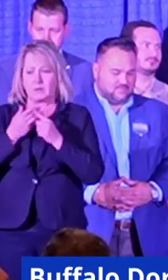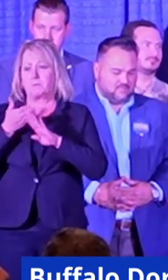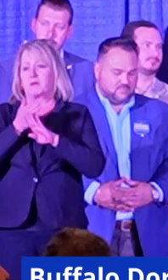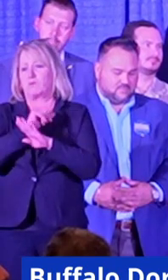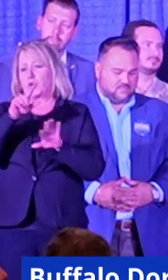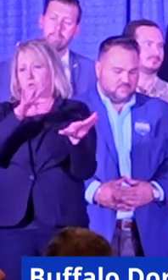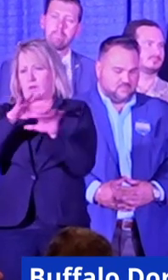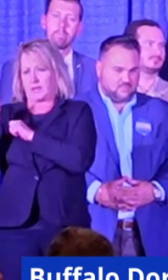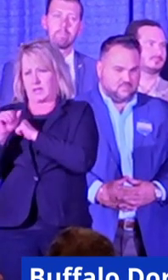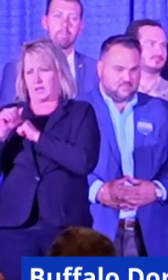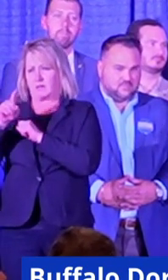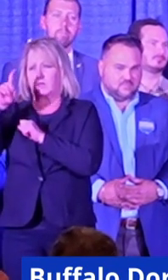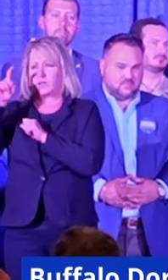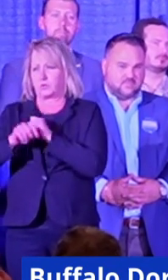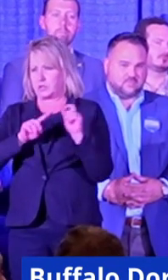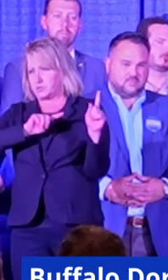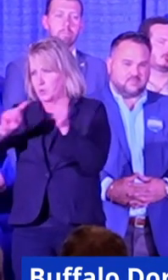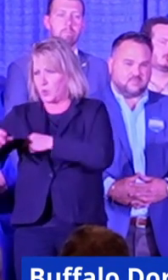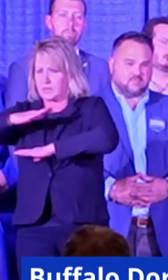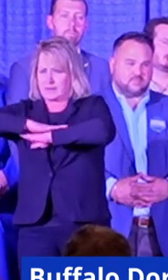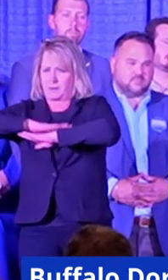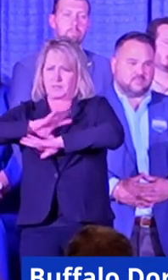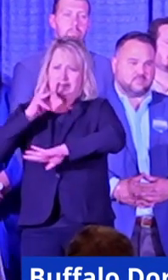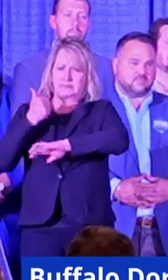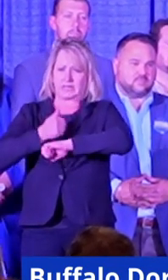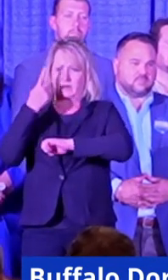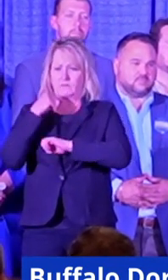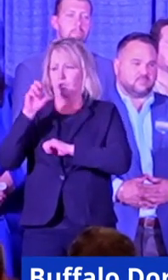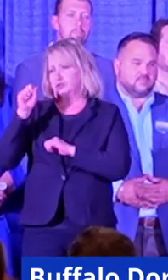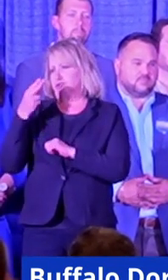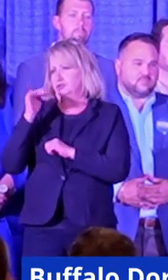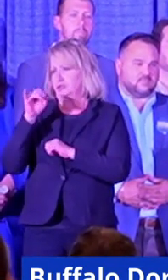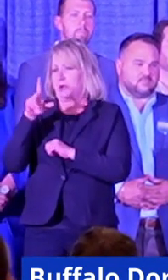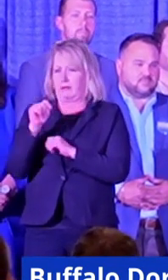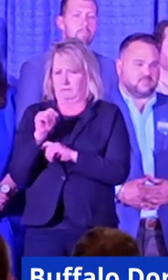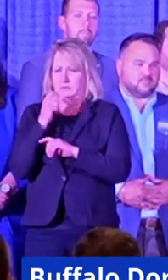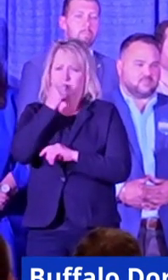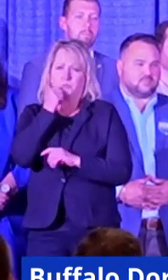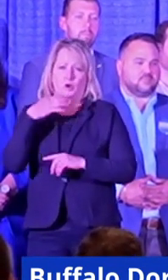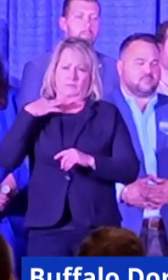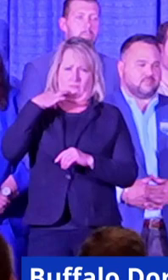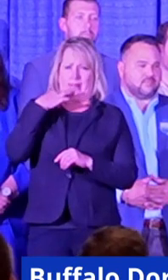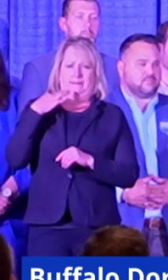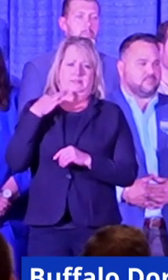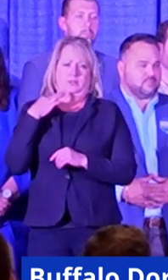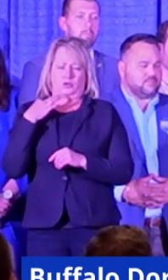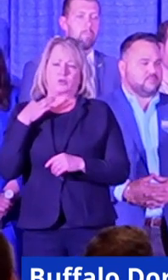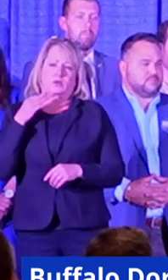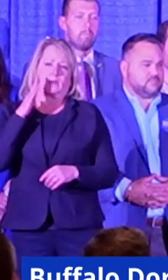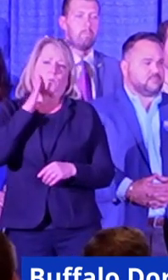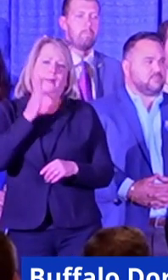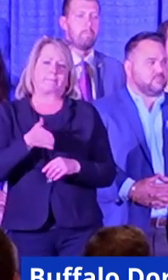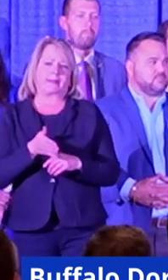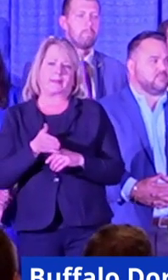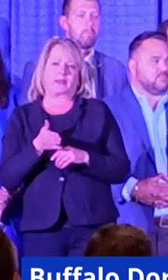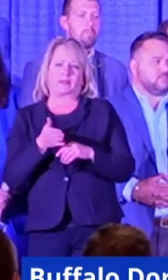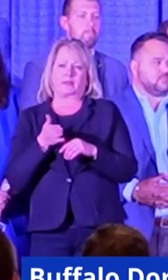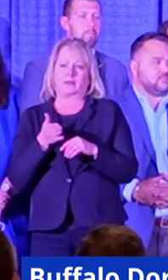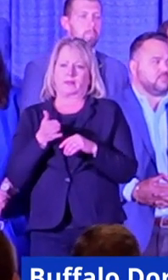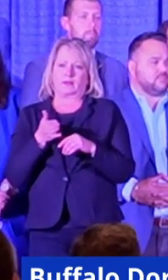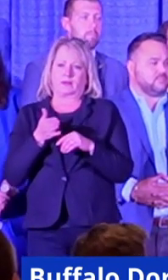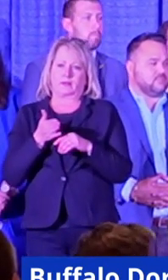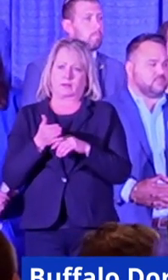Before you leave, we need you to hit those tables and sign up for a shift tomorrow to help volunteer for us. It's going to be